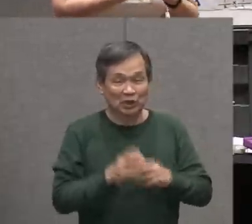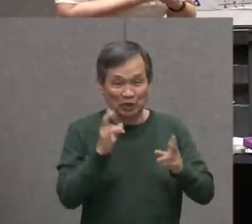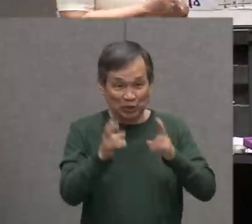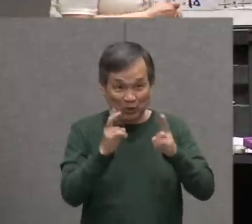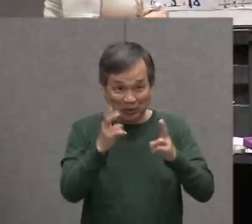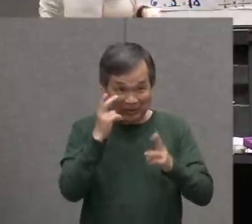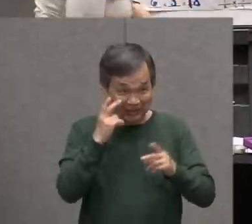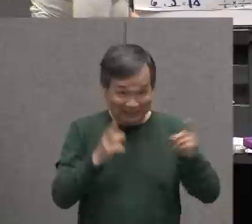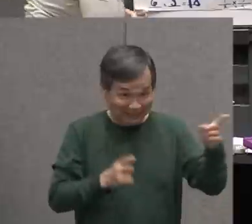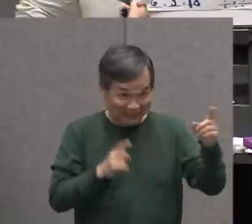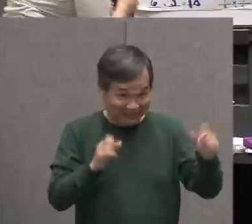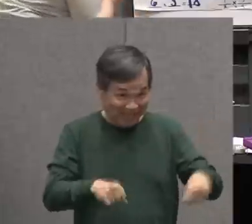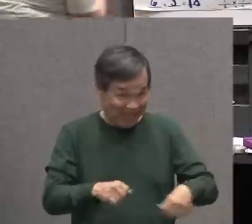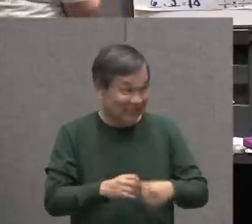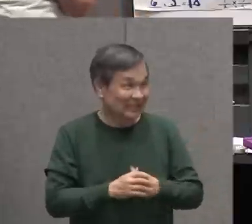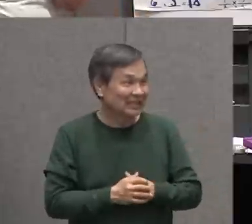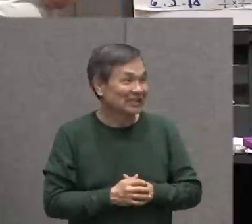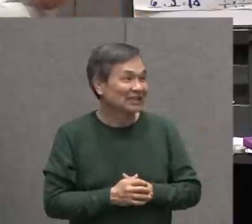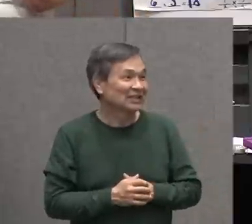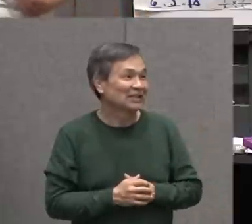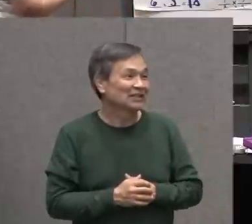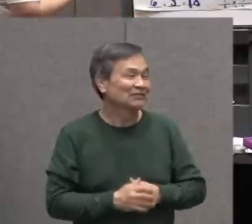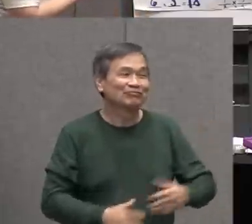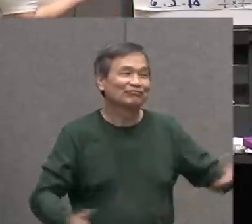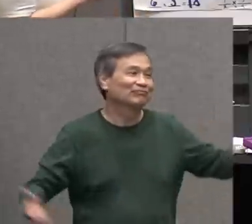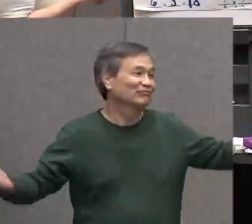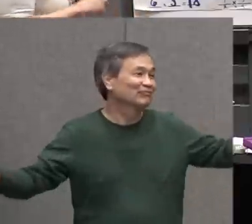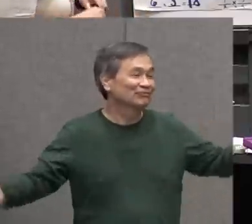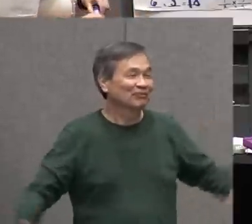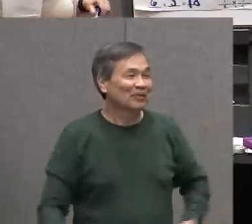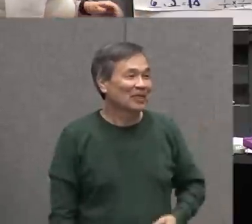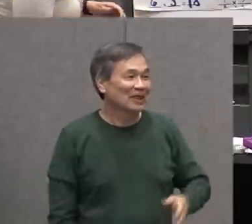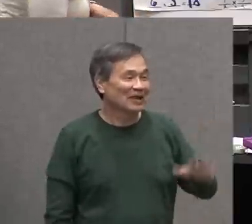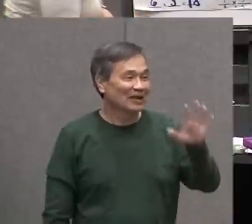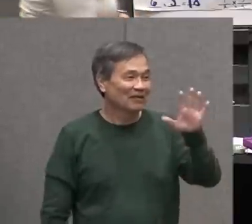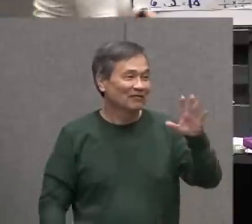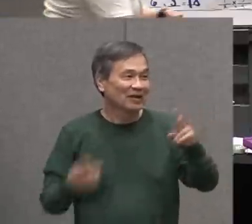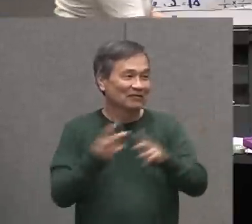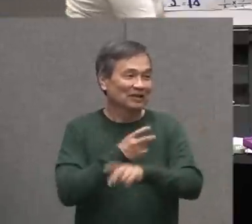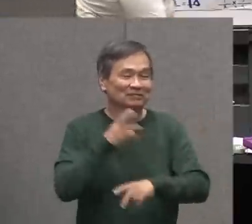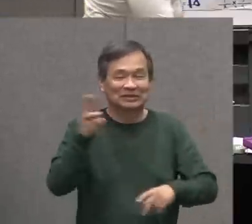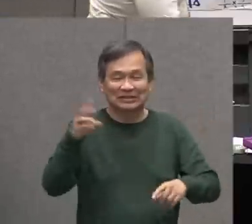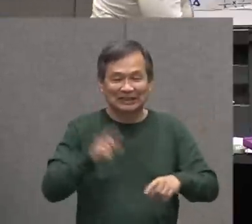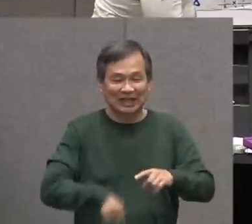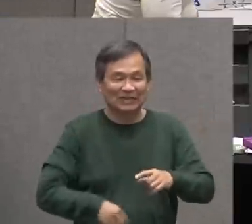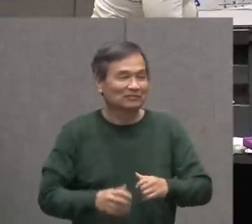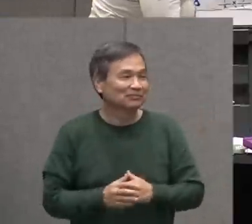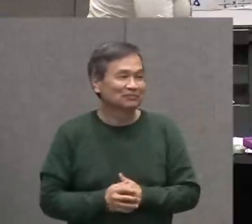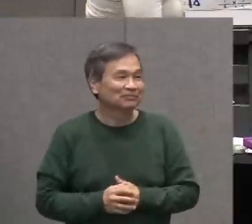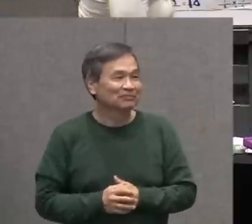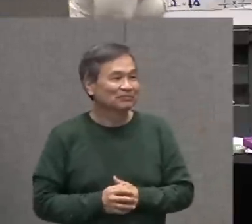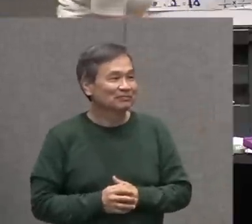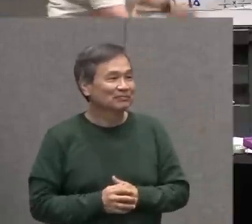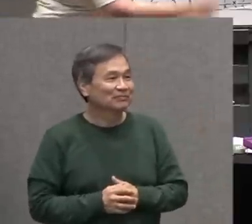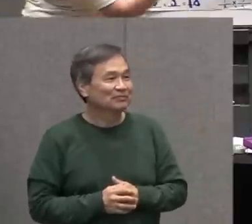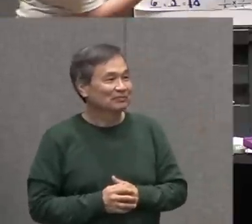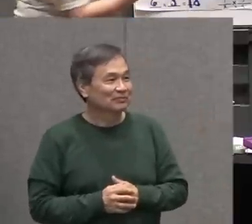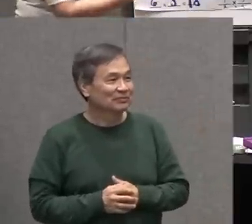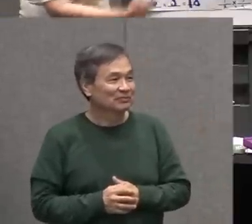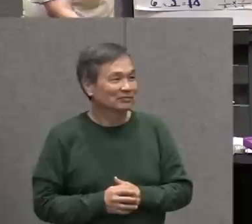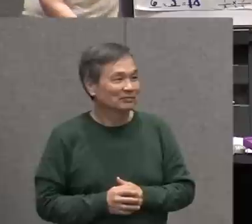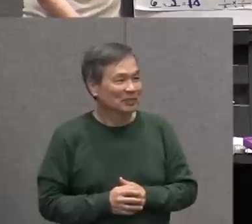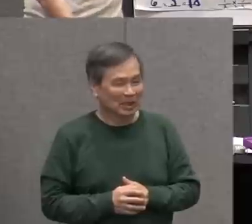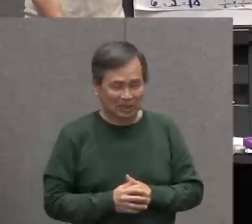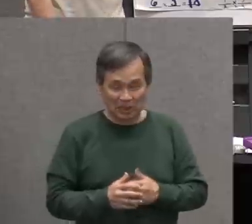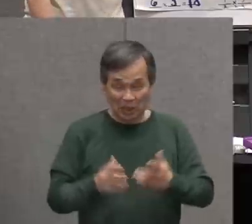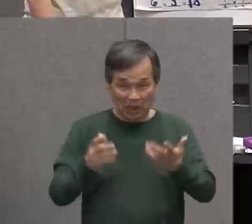she's not going to make it. Nope, I got a 5 times 6, and we don't have that much space. We don't have that much space. So